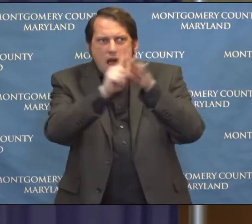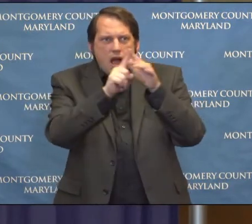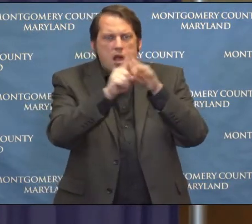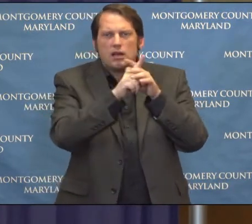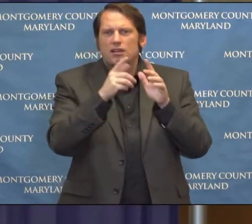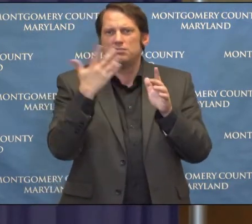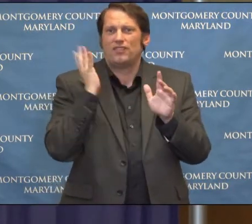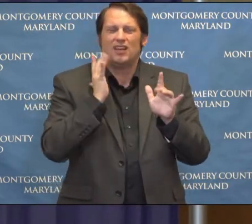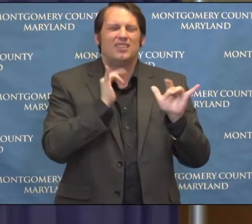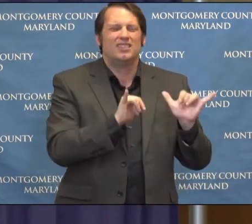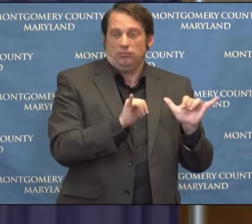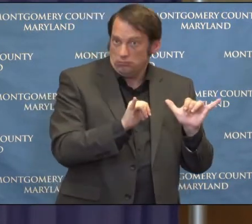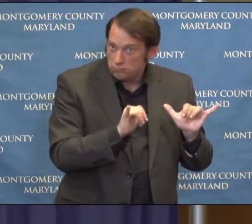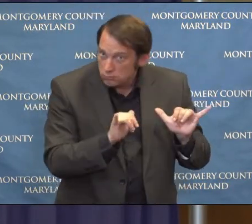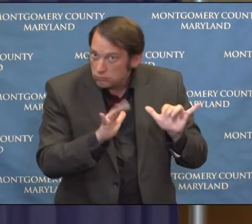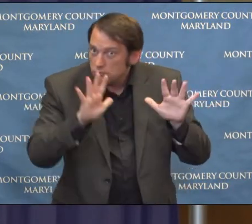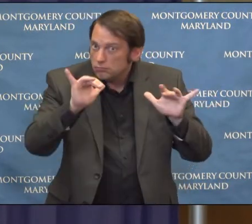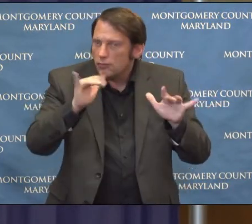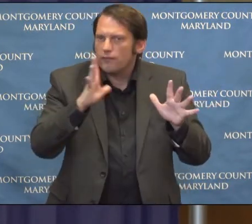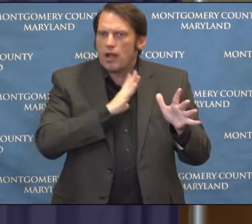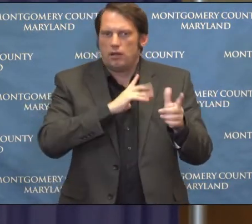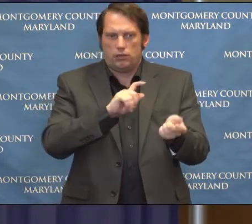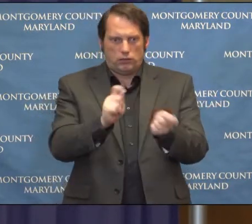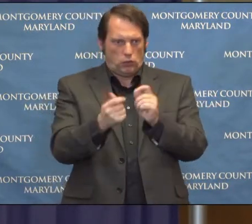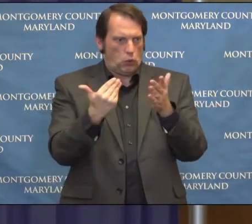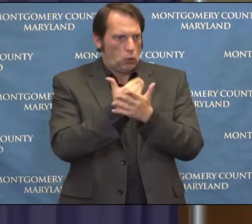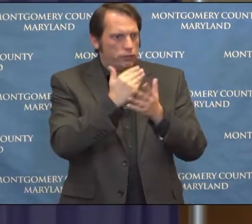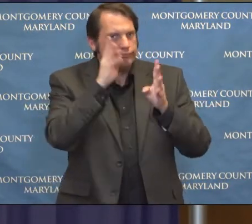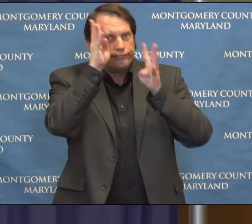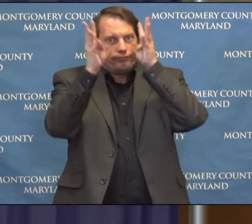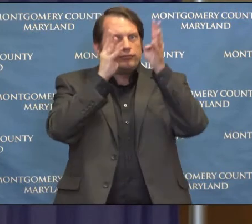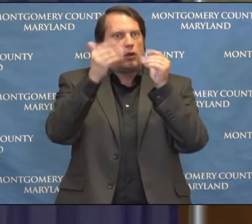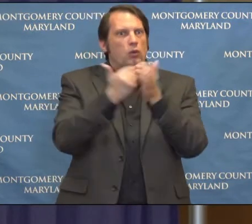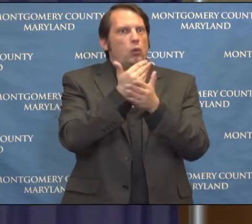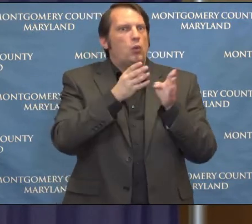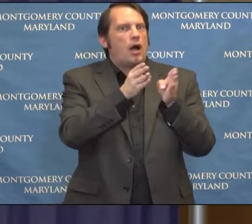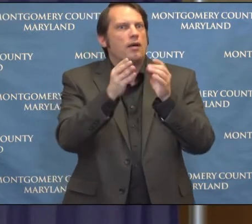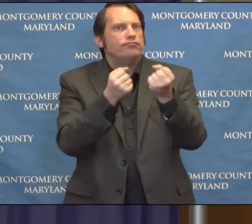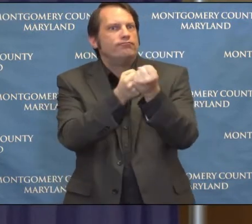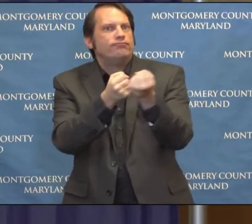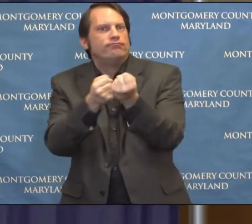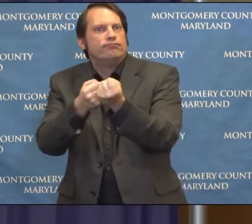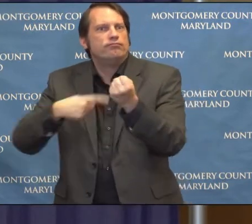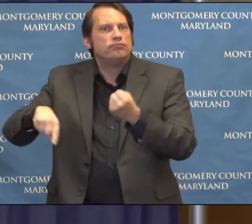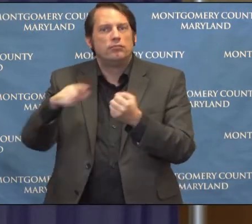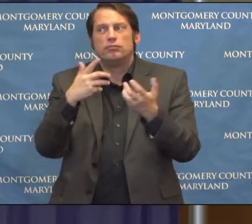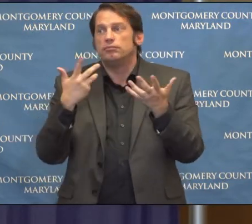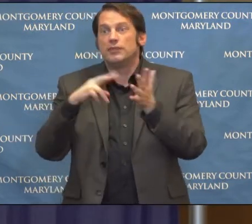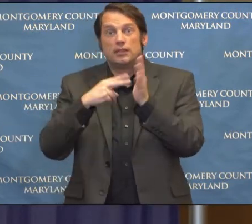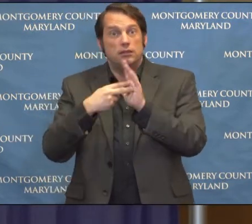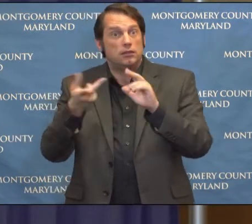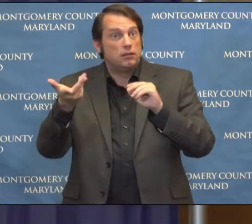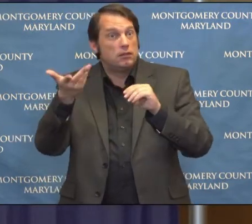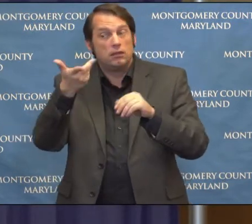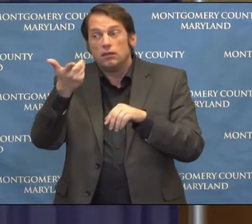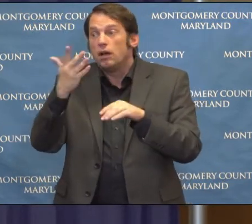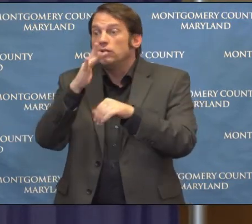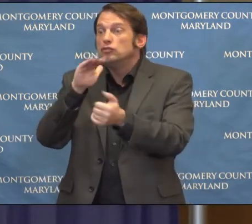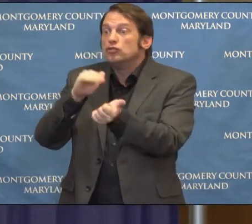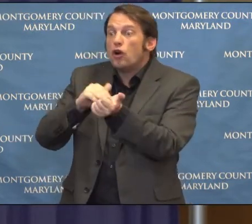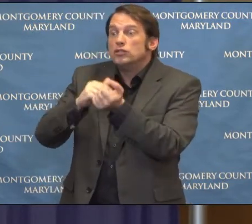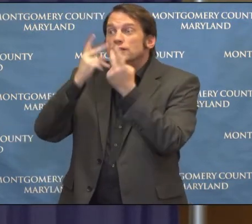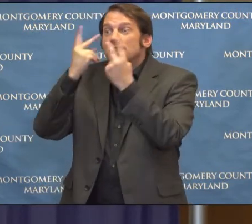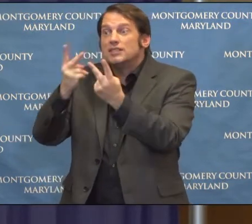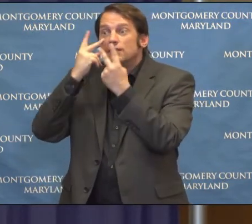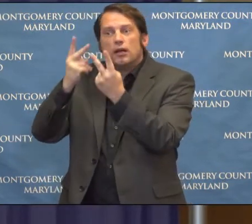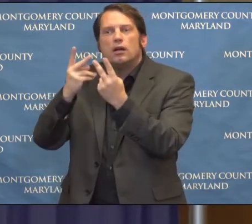an in-person patient encounter to more telemedicine? Will we see opportunities to develop and utilize technology in different ways to